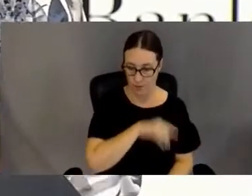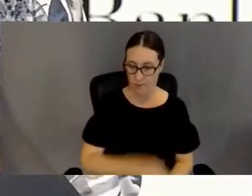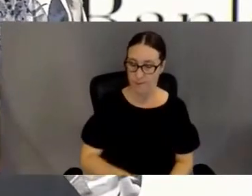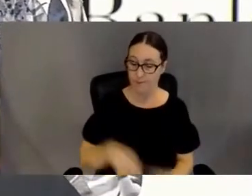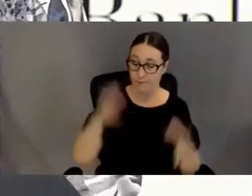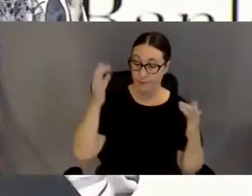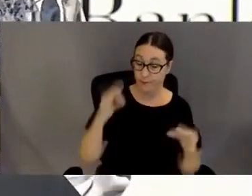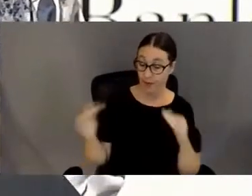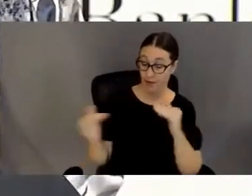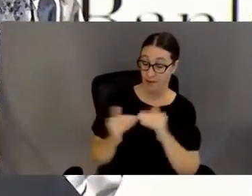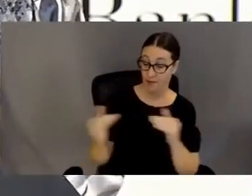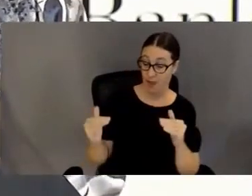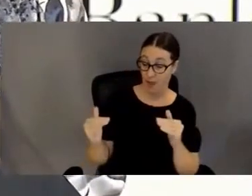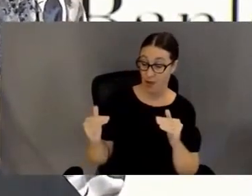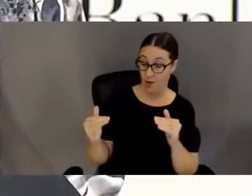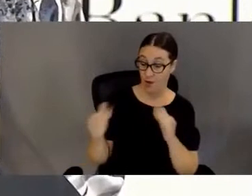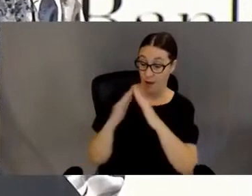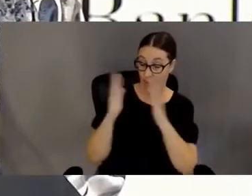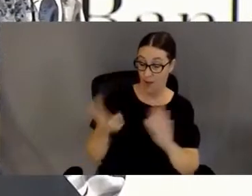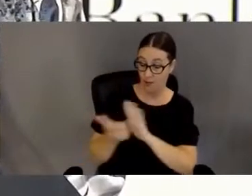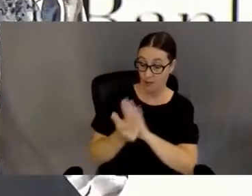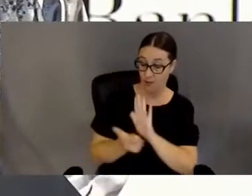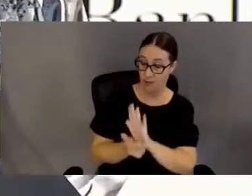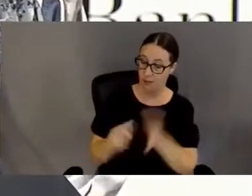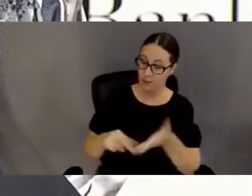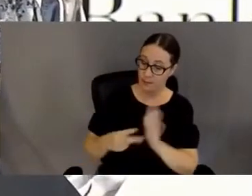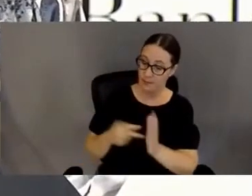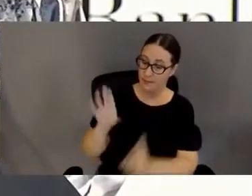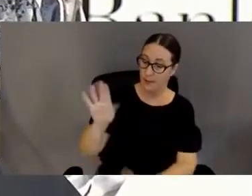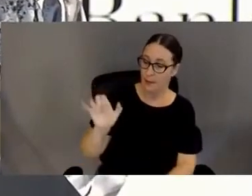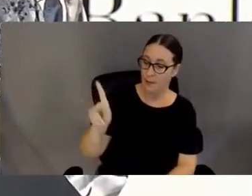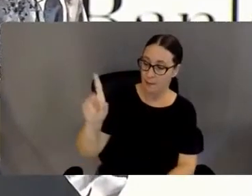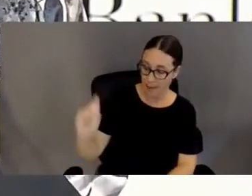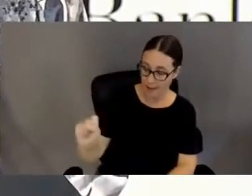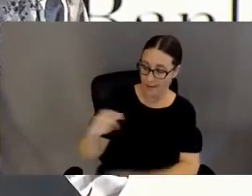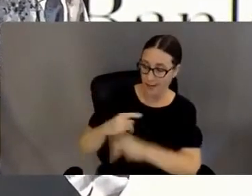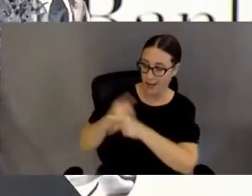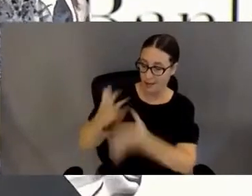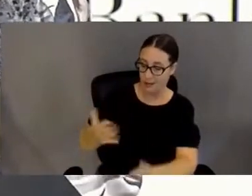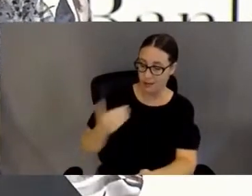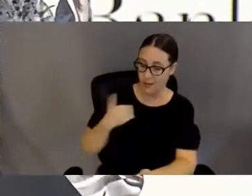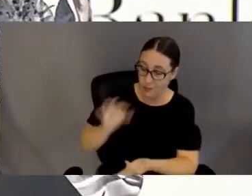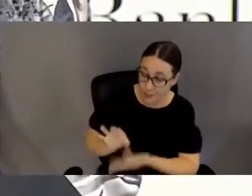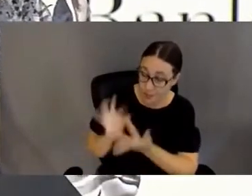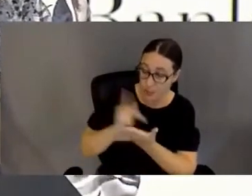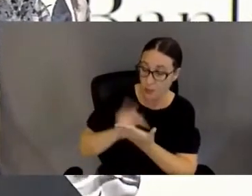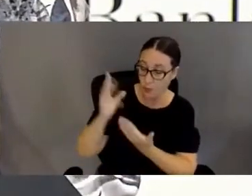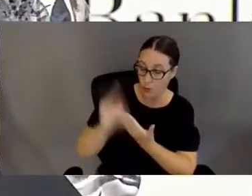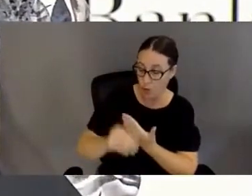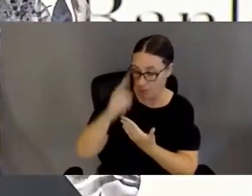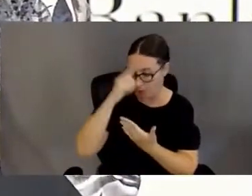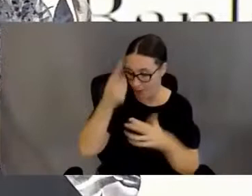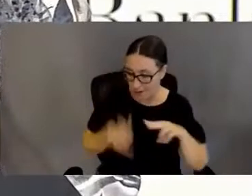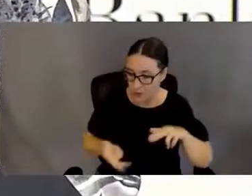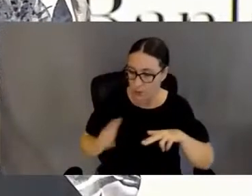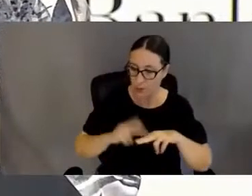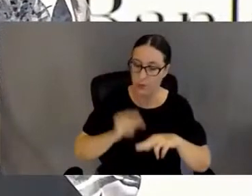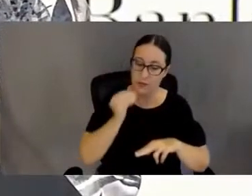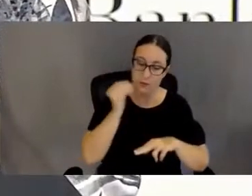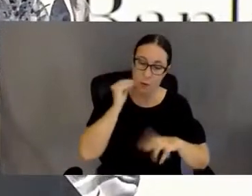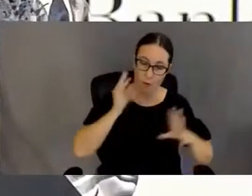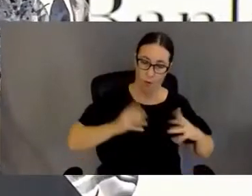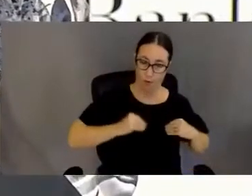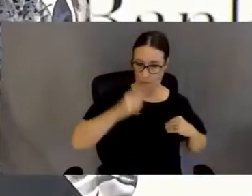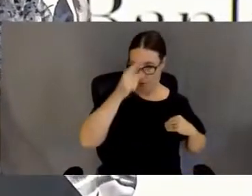allows banks and lenders to use special credit programs to expand home ownership and opportunities for historically underserved